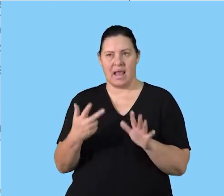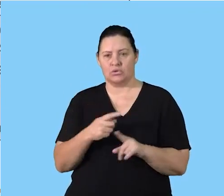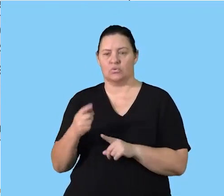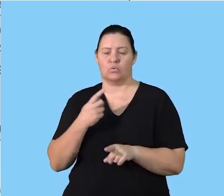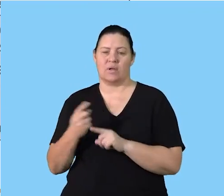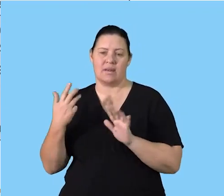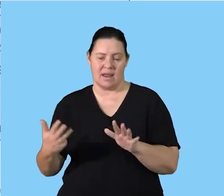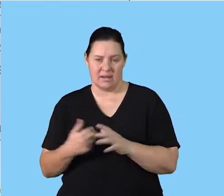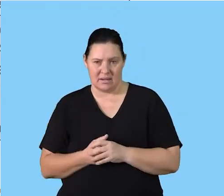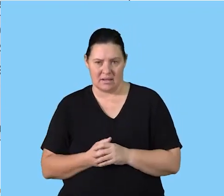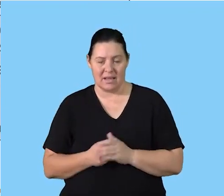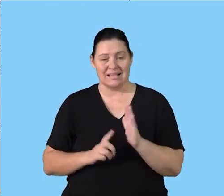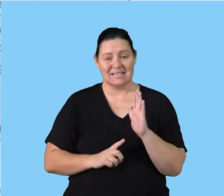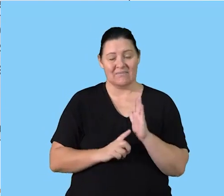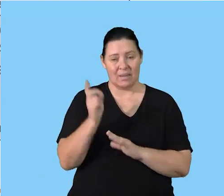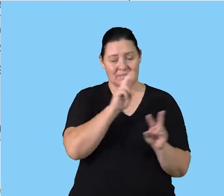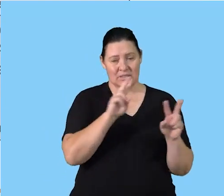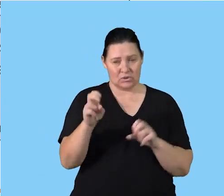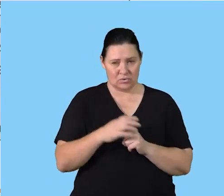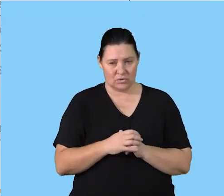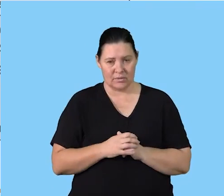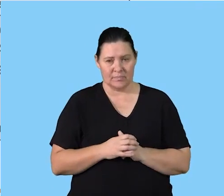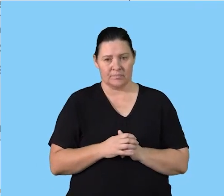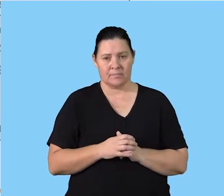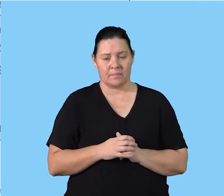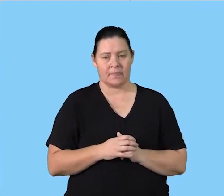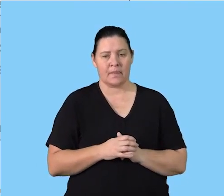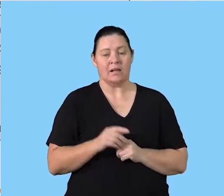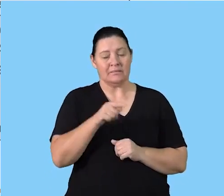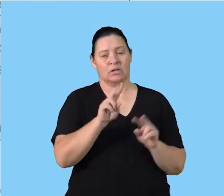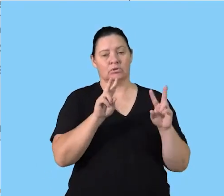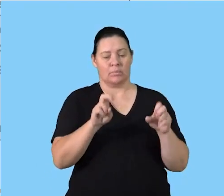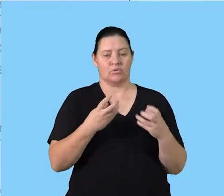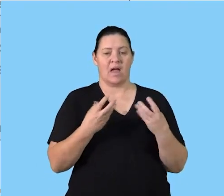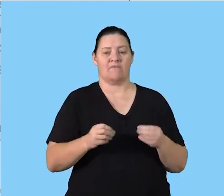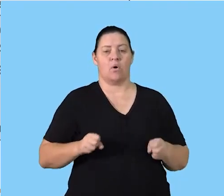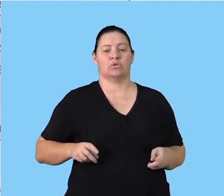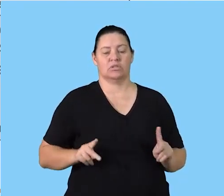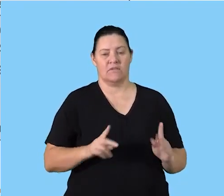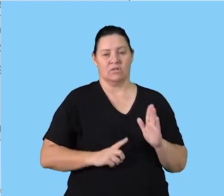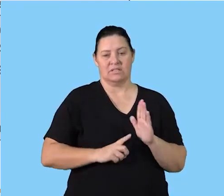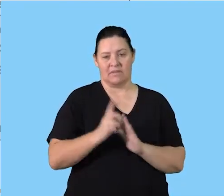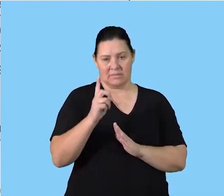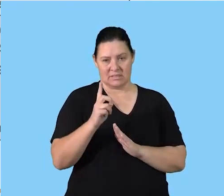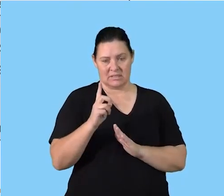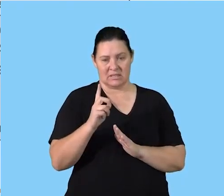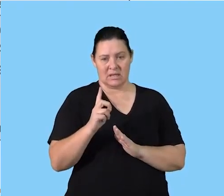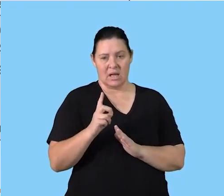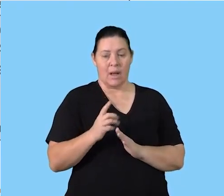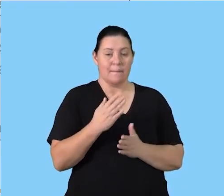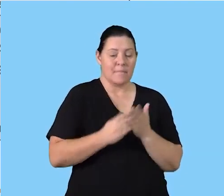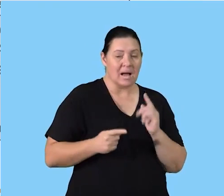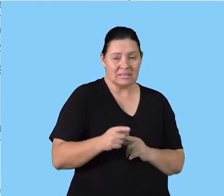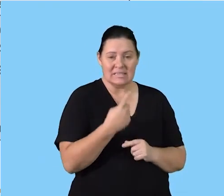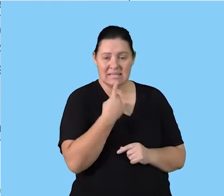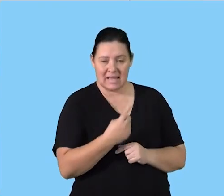9. Under development issues, there and in this topic we have got opportunities for development. The part where it